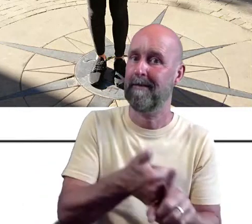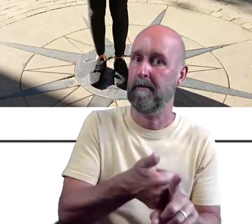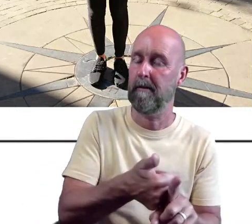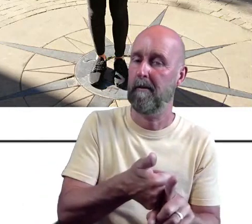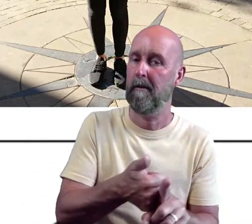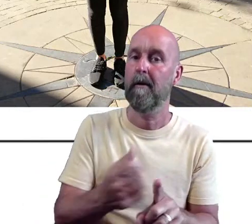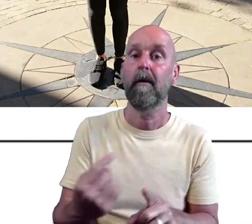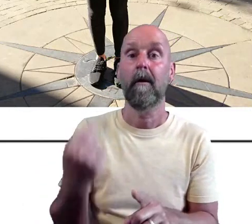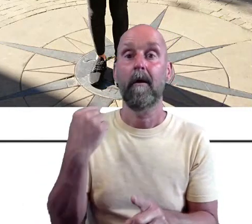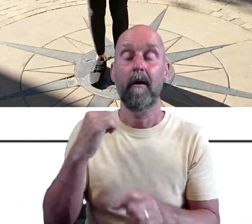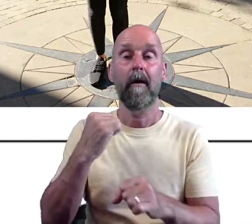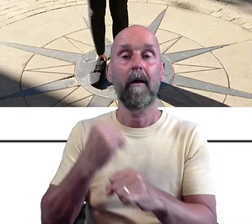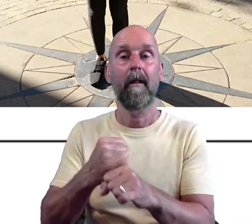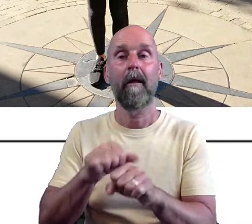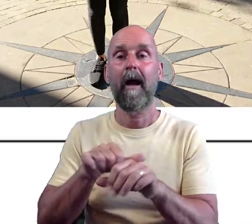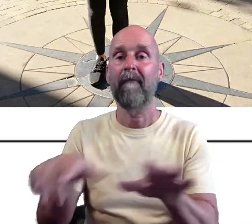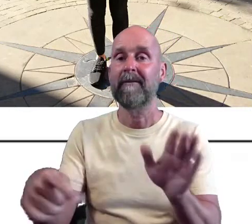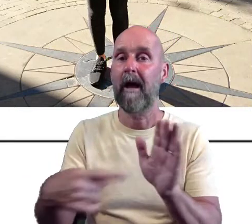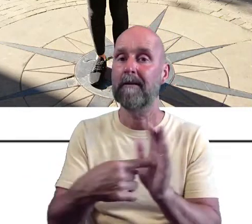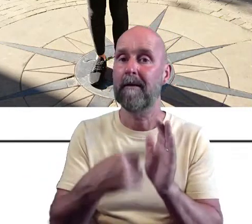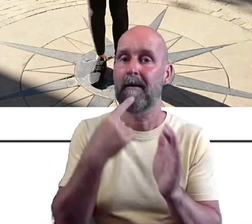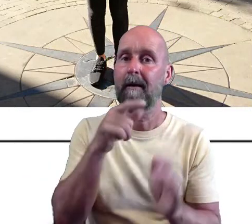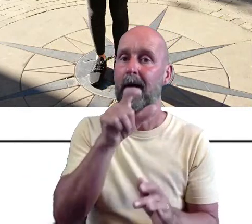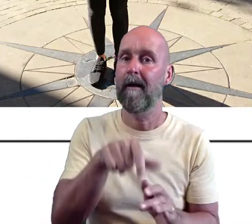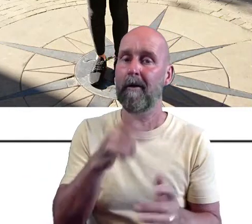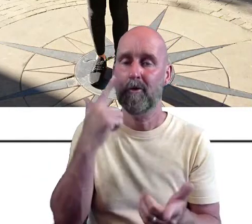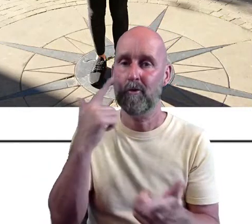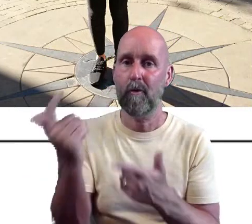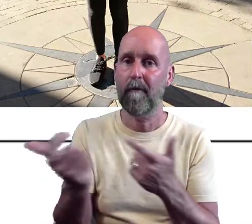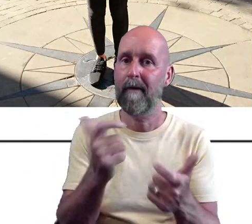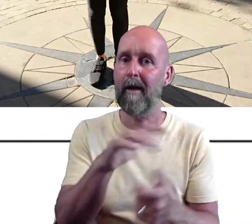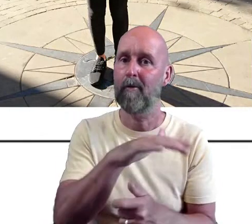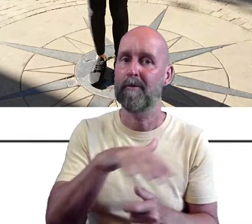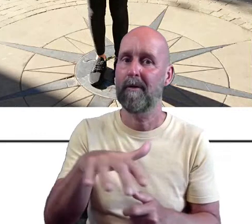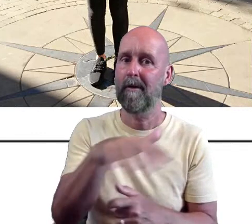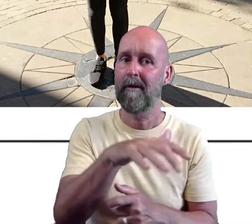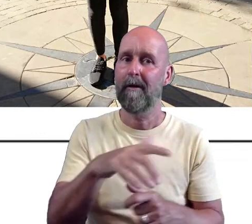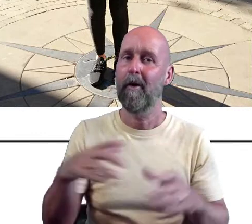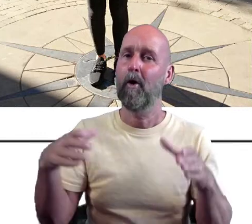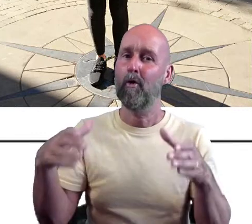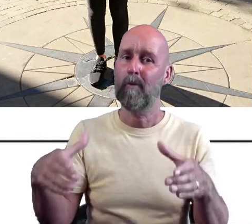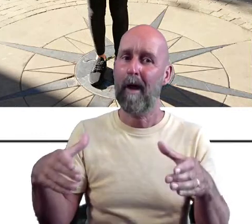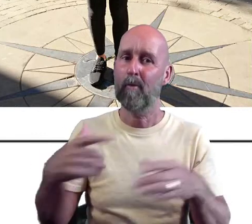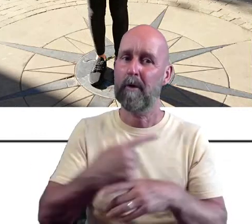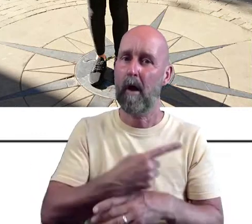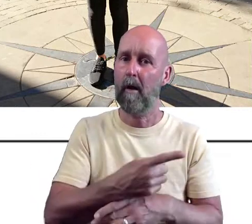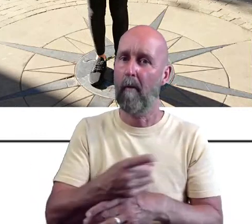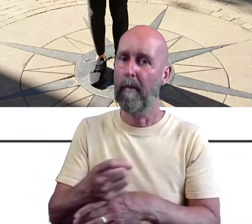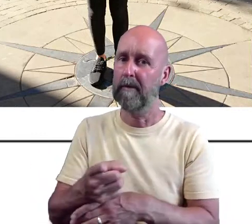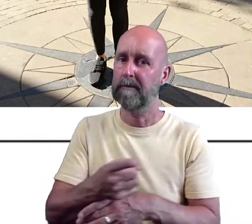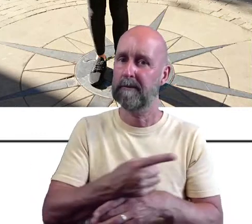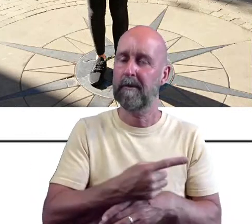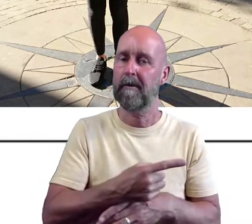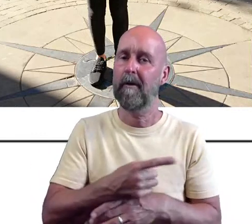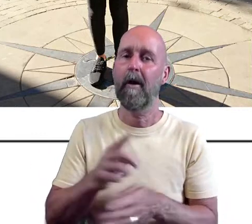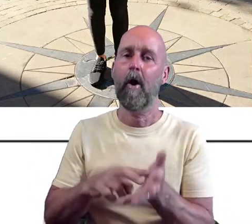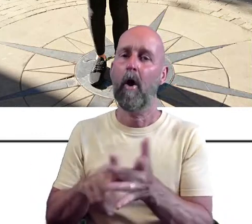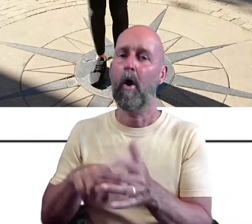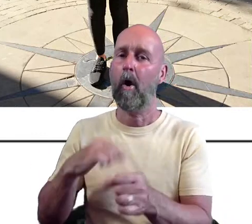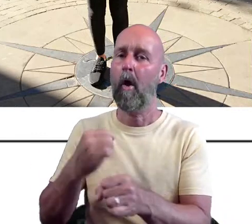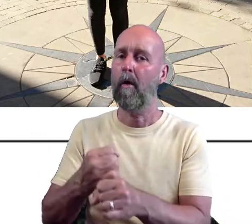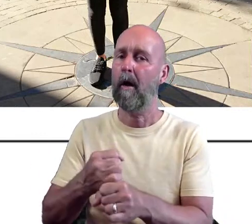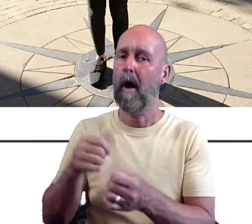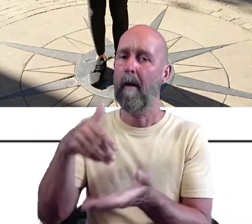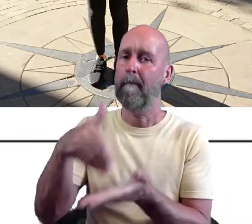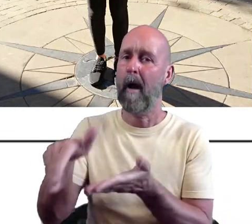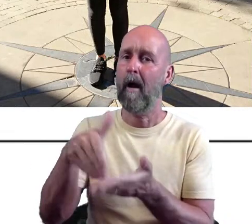advertising, players were directed to find this ground compass in a place called Longmarket Square. And it's a location that you